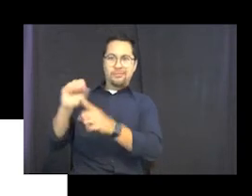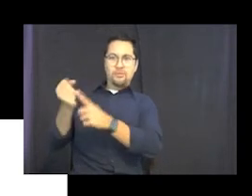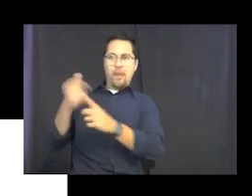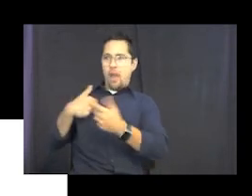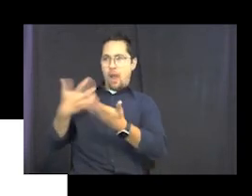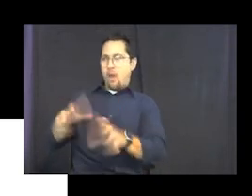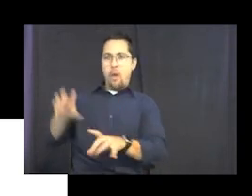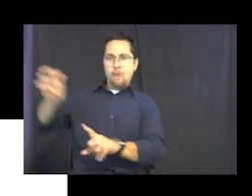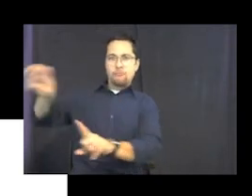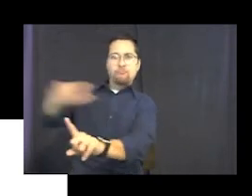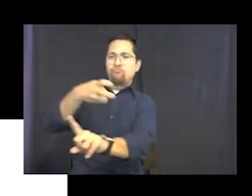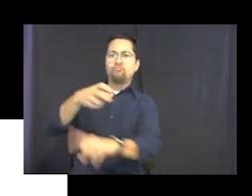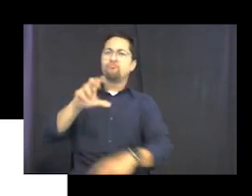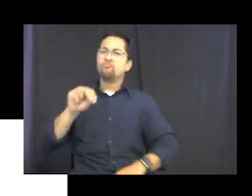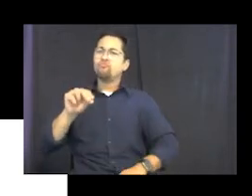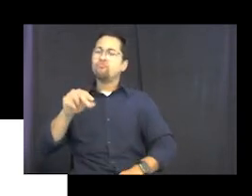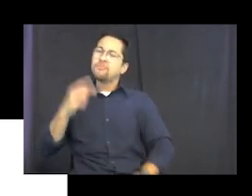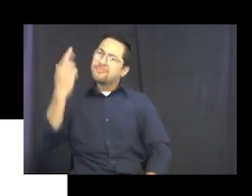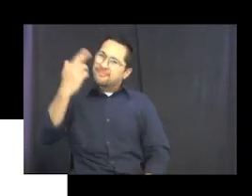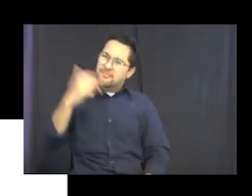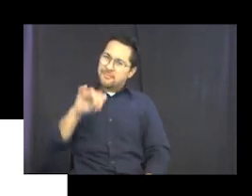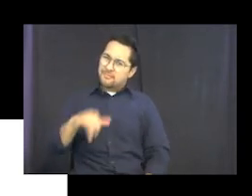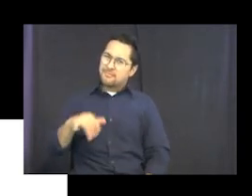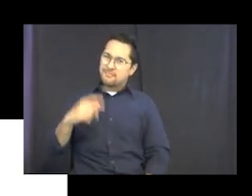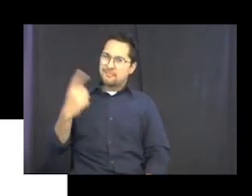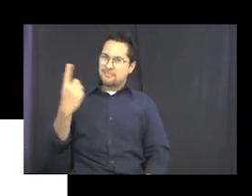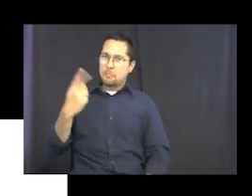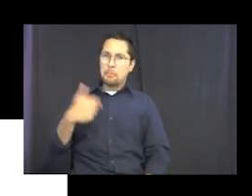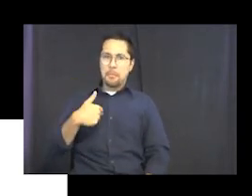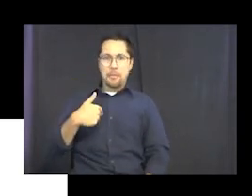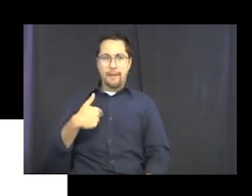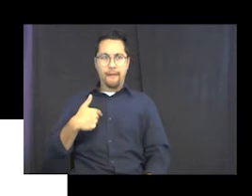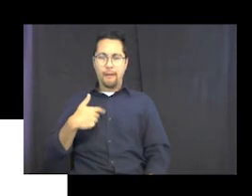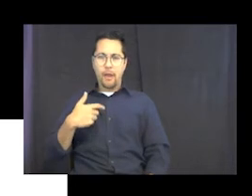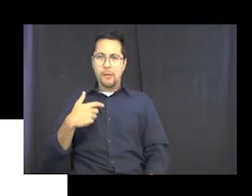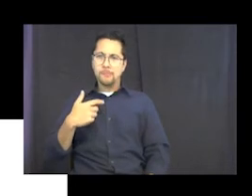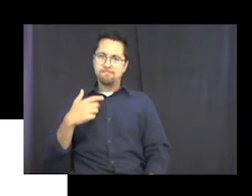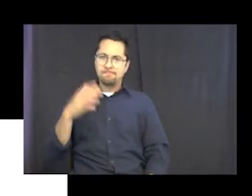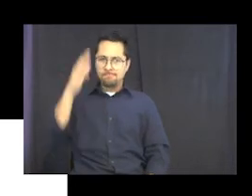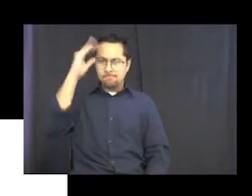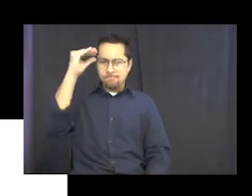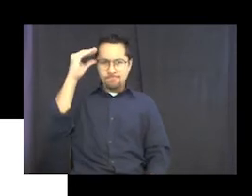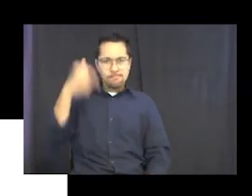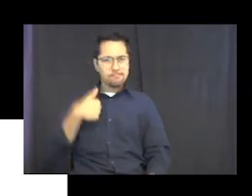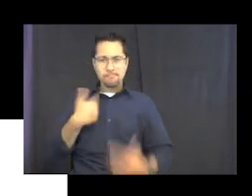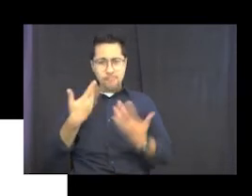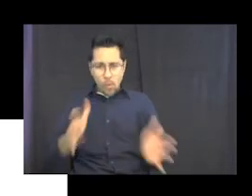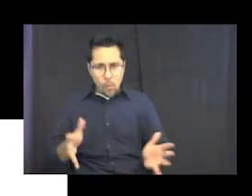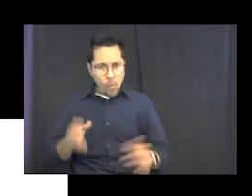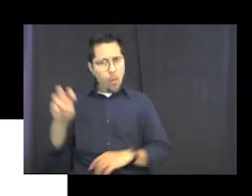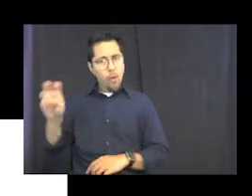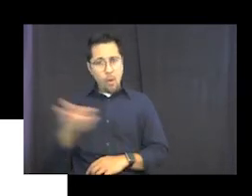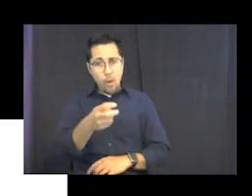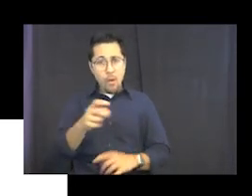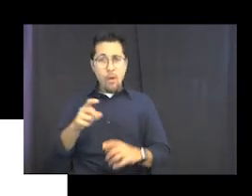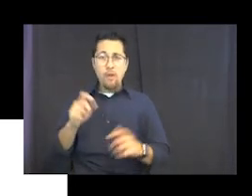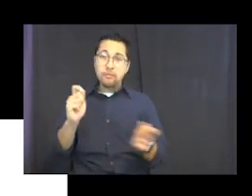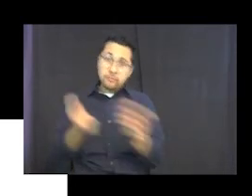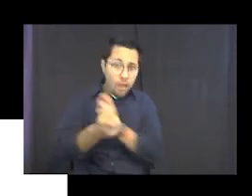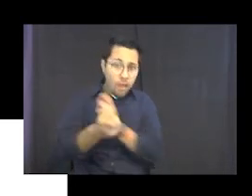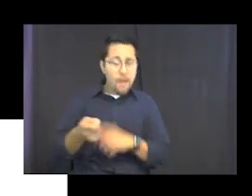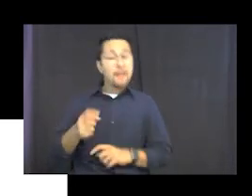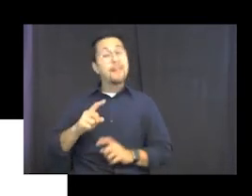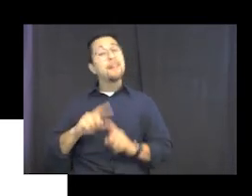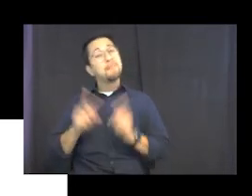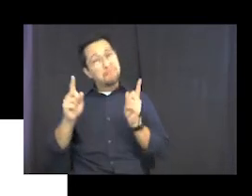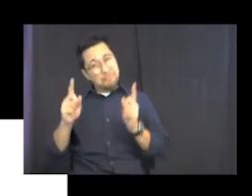because that is something that I just didn't want to do. But in the end,